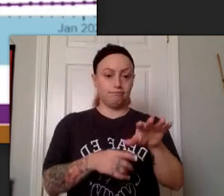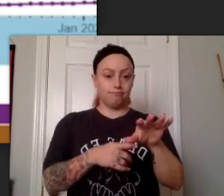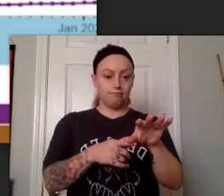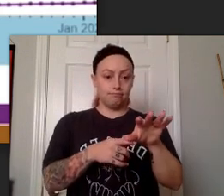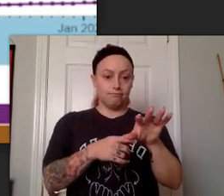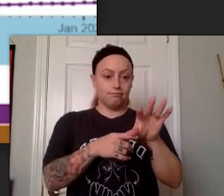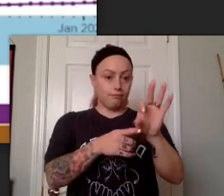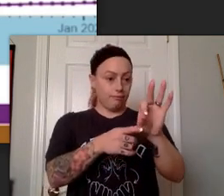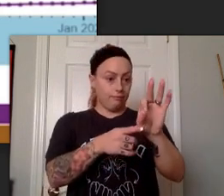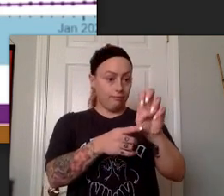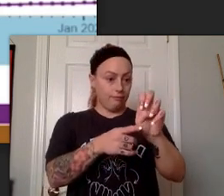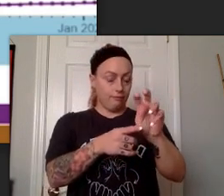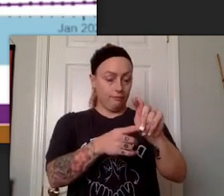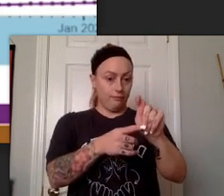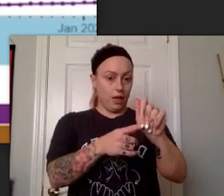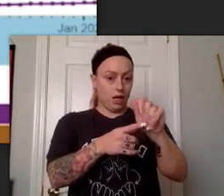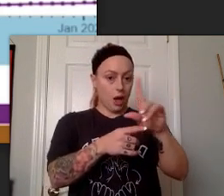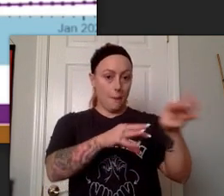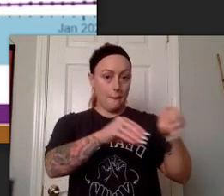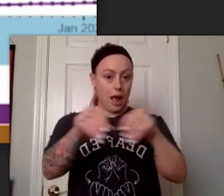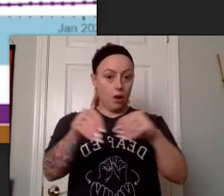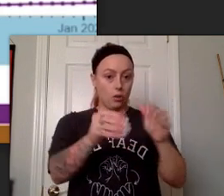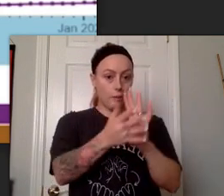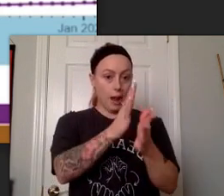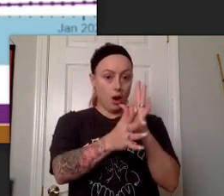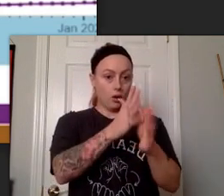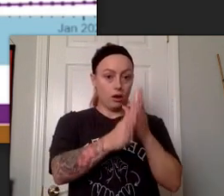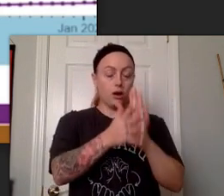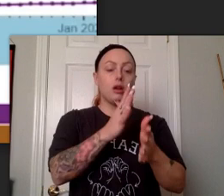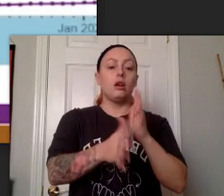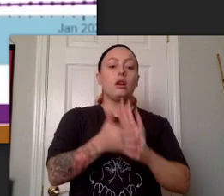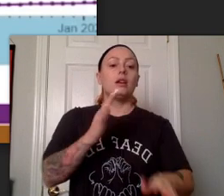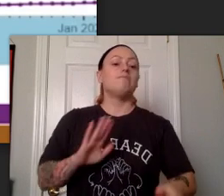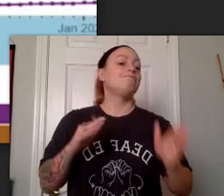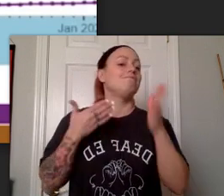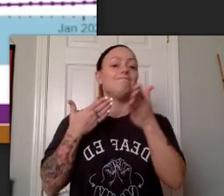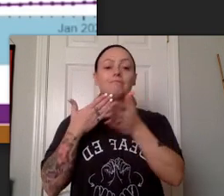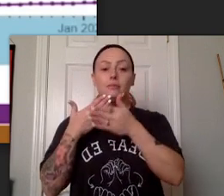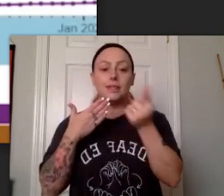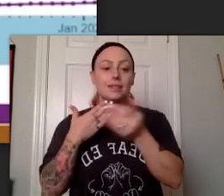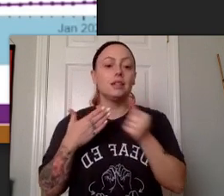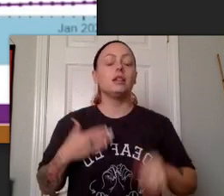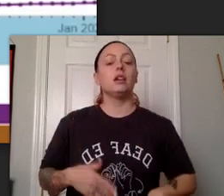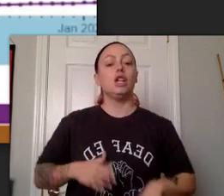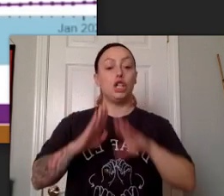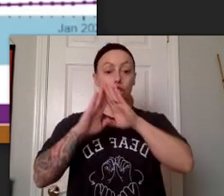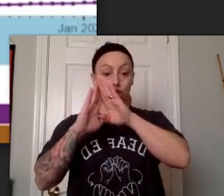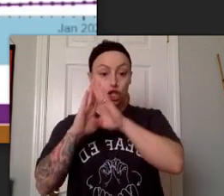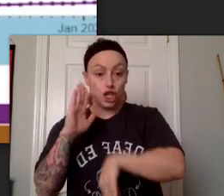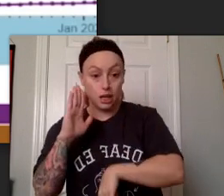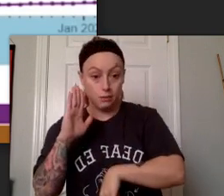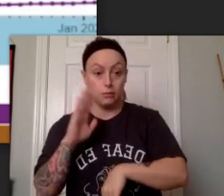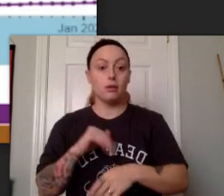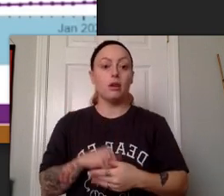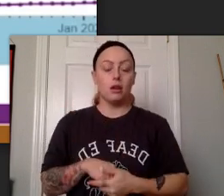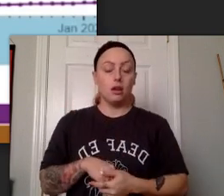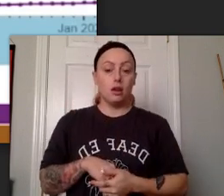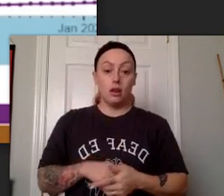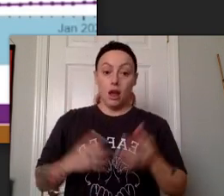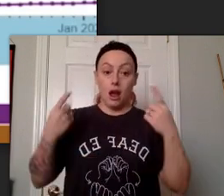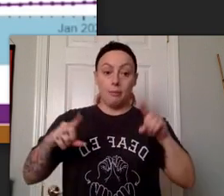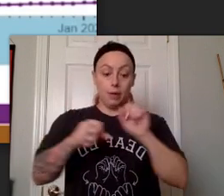illicit powder fentanyl. Something cartels and drug dealers learned throughout the pandemic when many drugs became short in supply